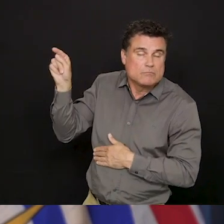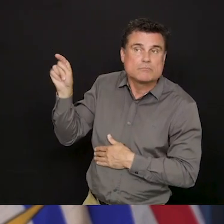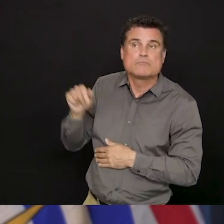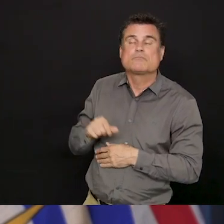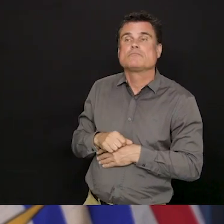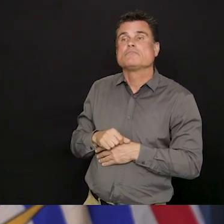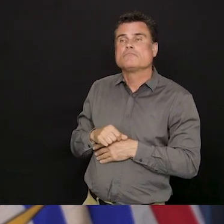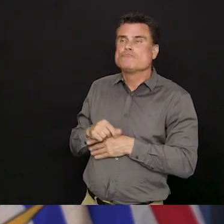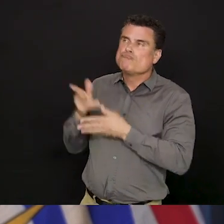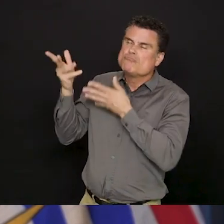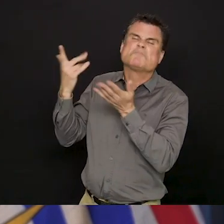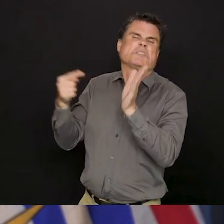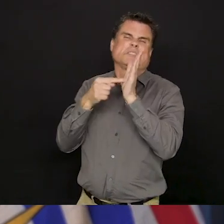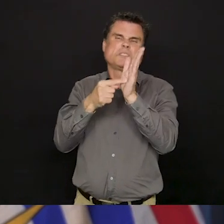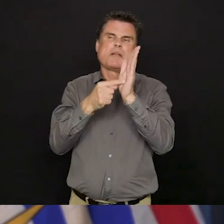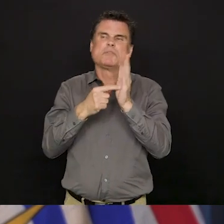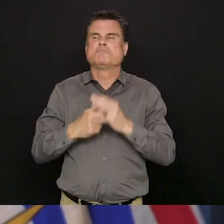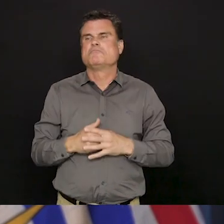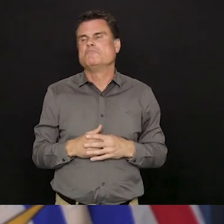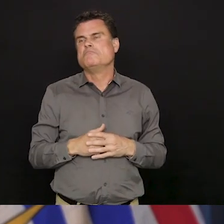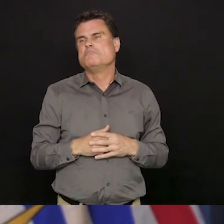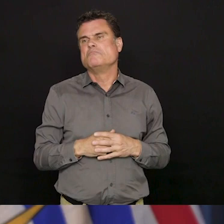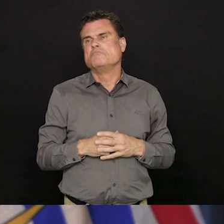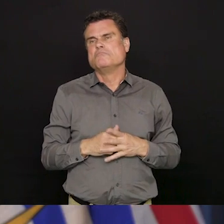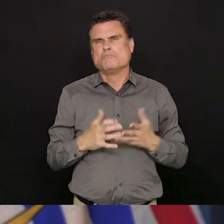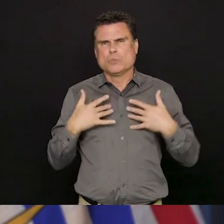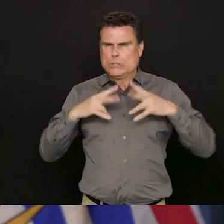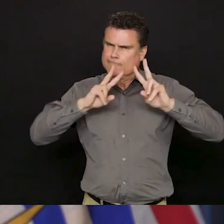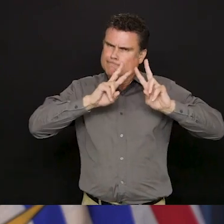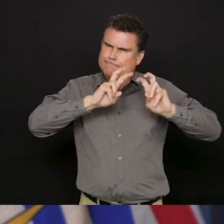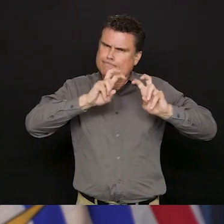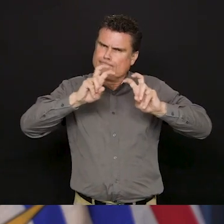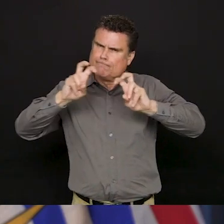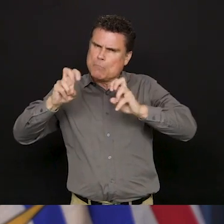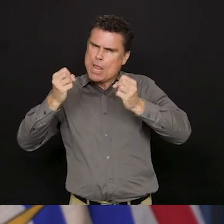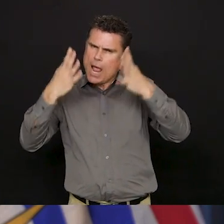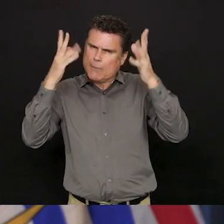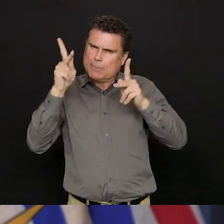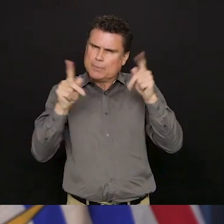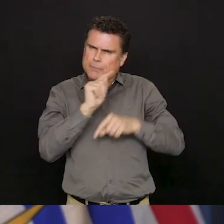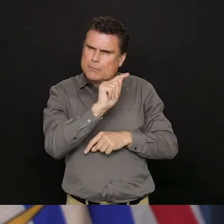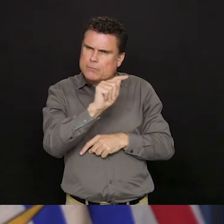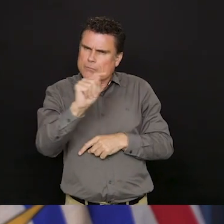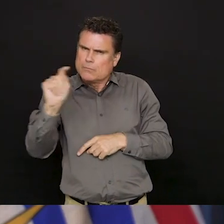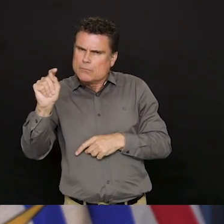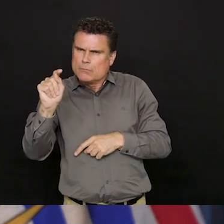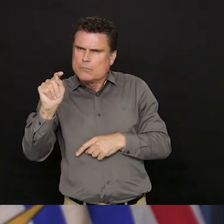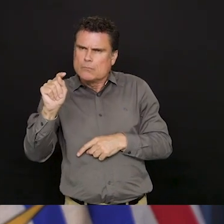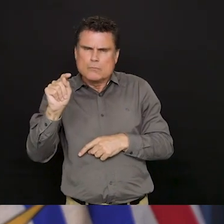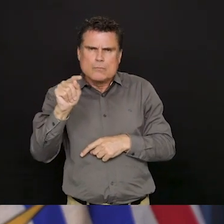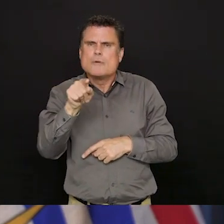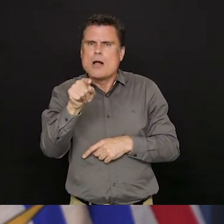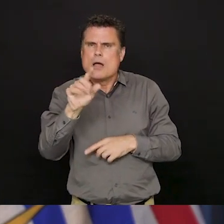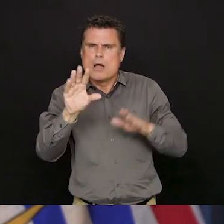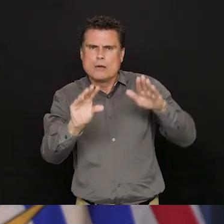in ICU to help us estimate how we're tracking